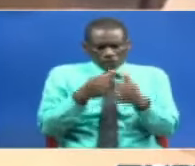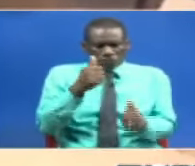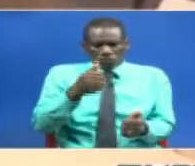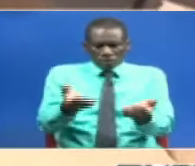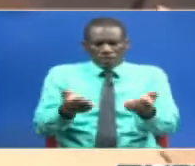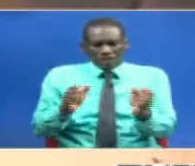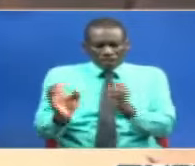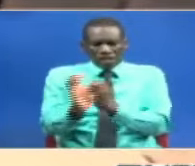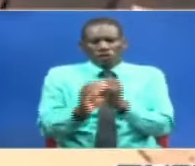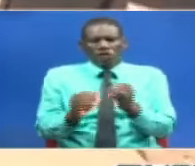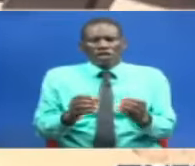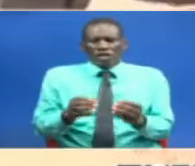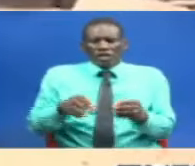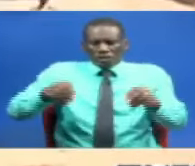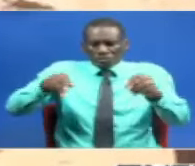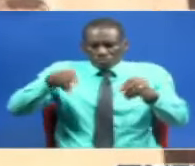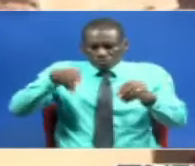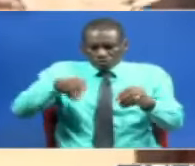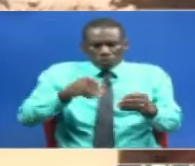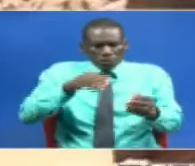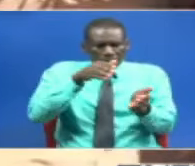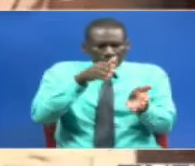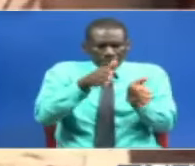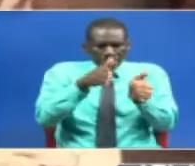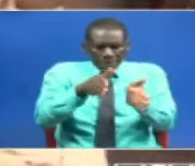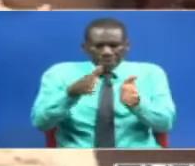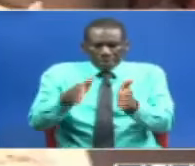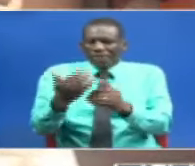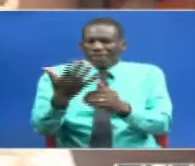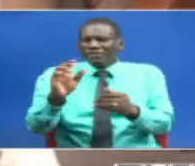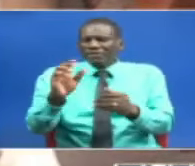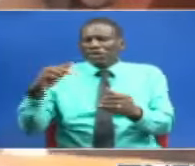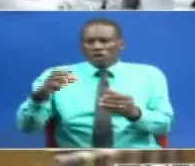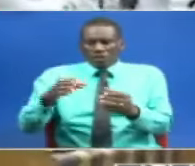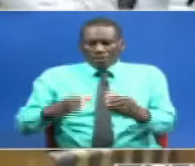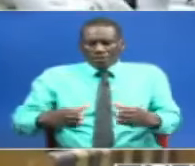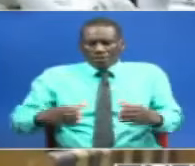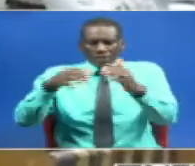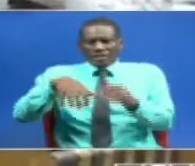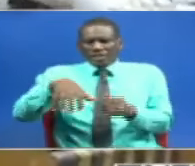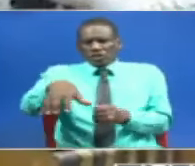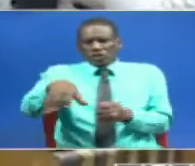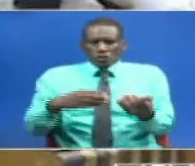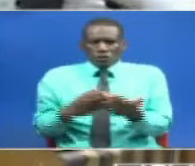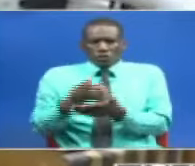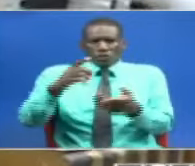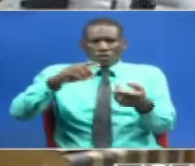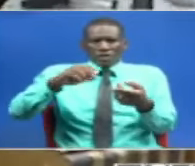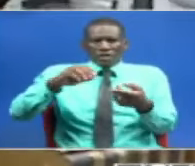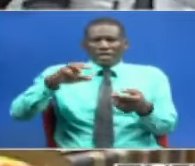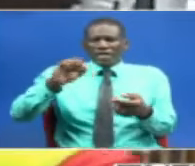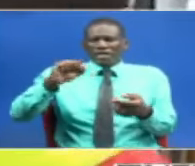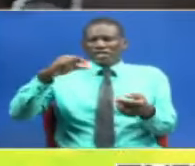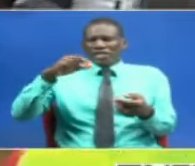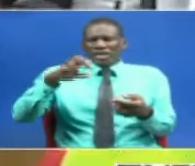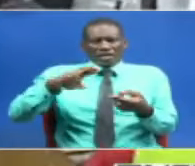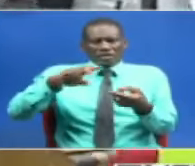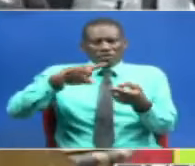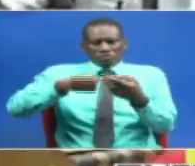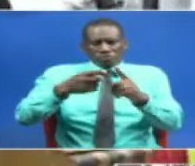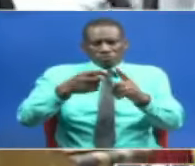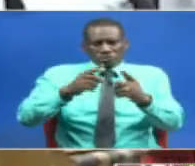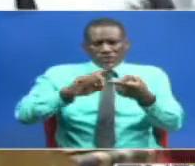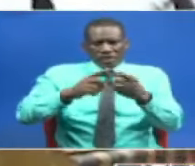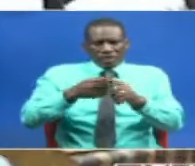The consignment will be packaged in 50 kilogram bags and transported via the standard gauge railway for onward distribution to all